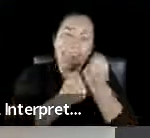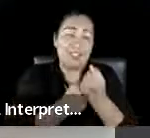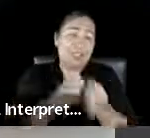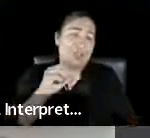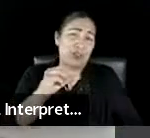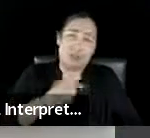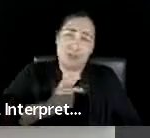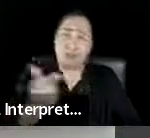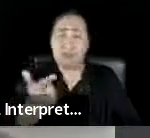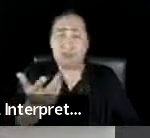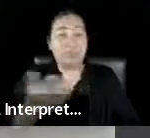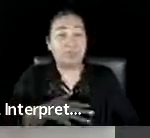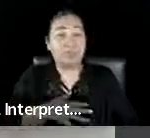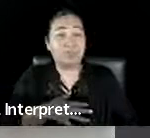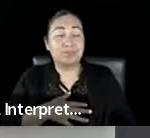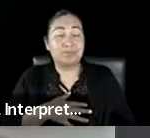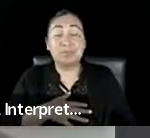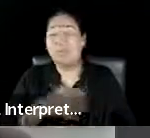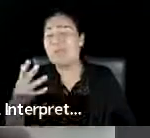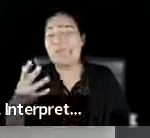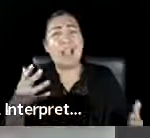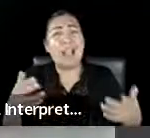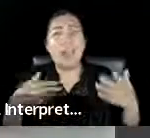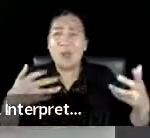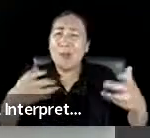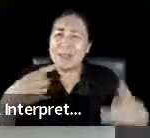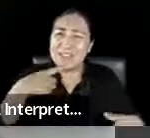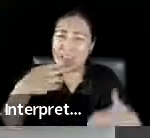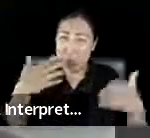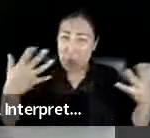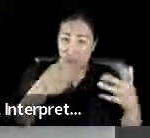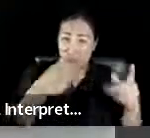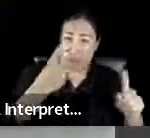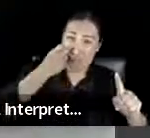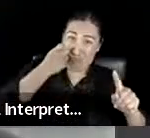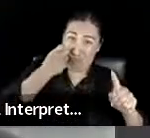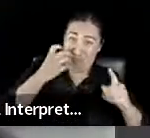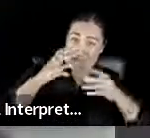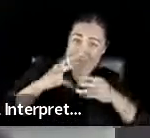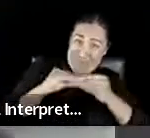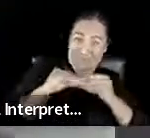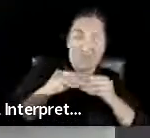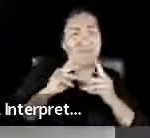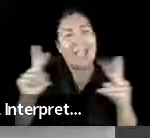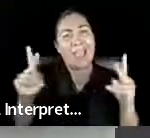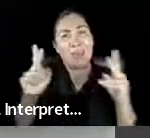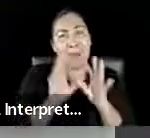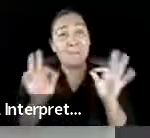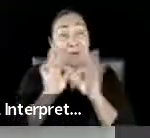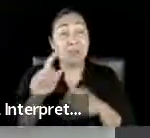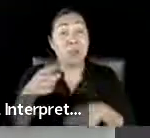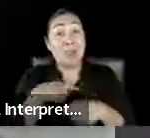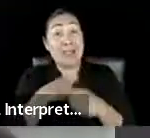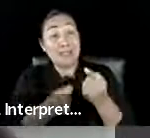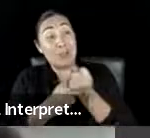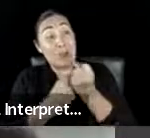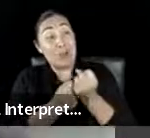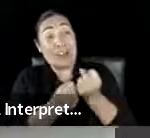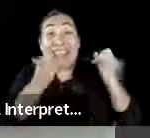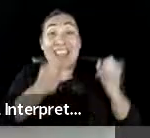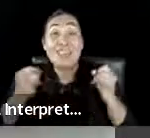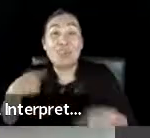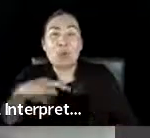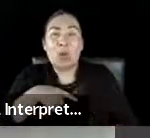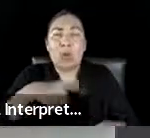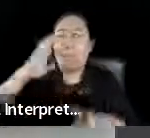want to say what you just said is so important, because I think that sometimes in supporting individuals, we create this false positive of that everything